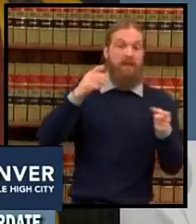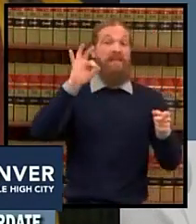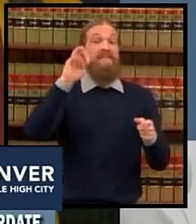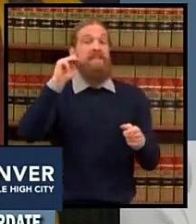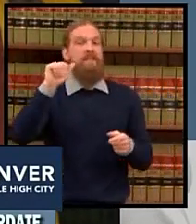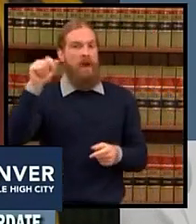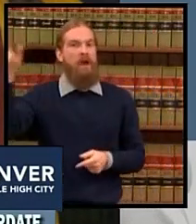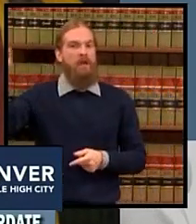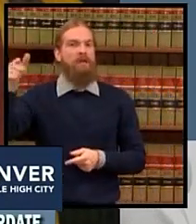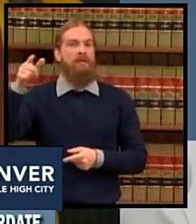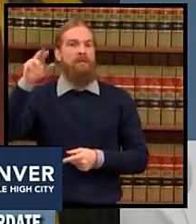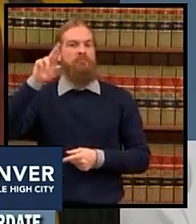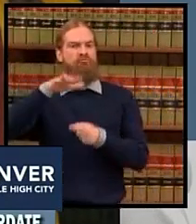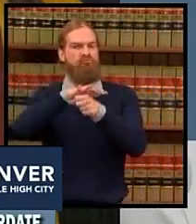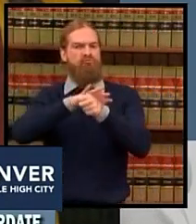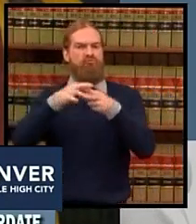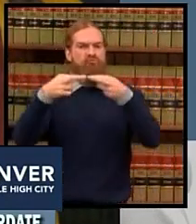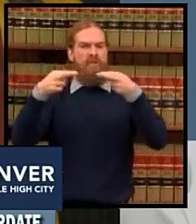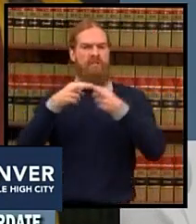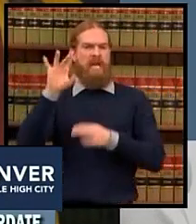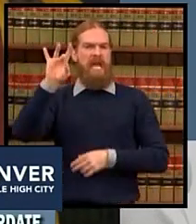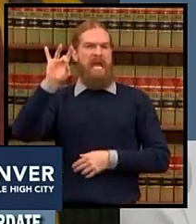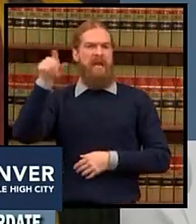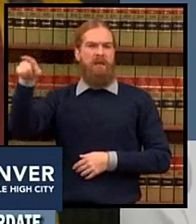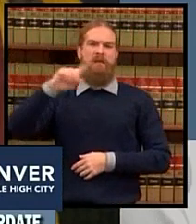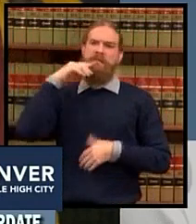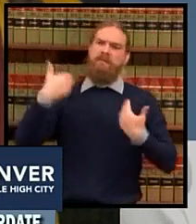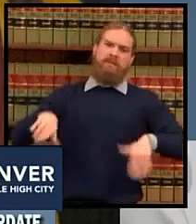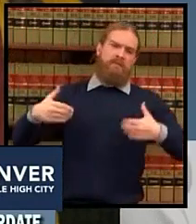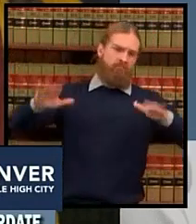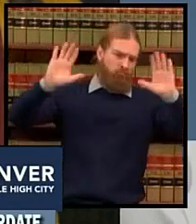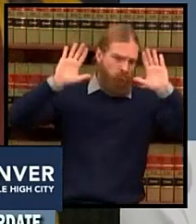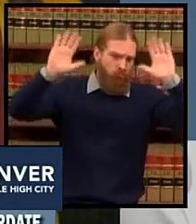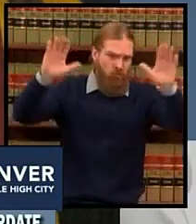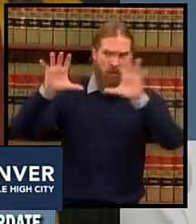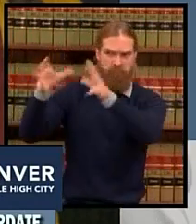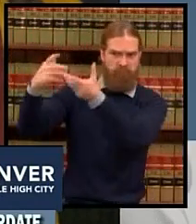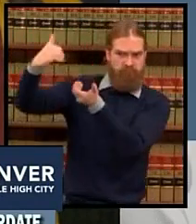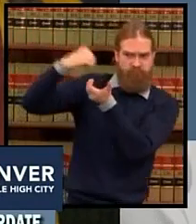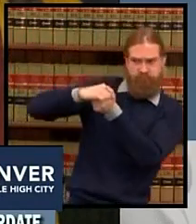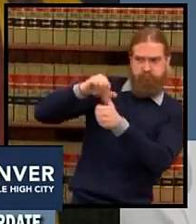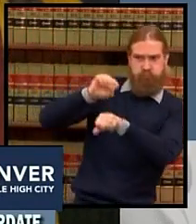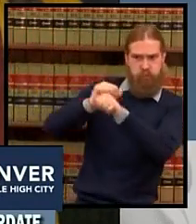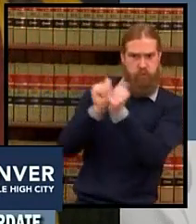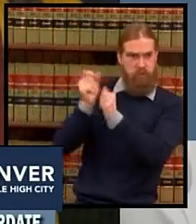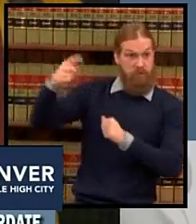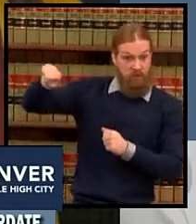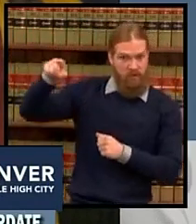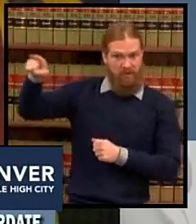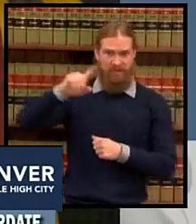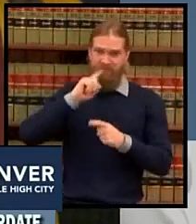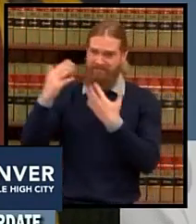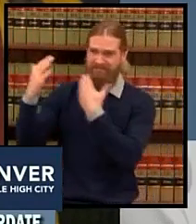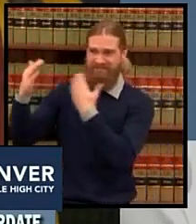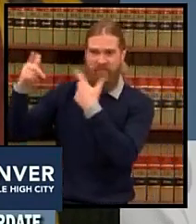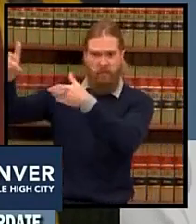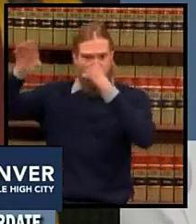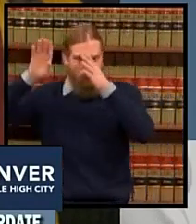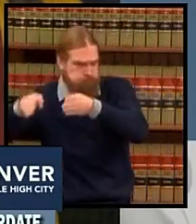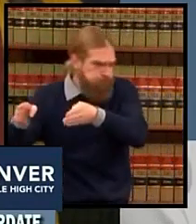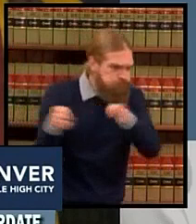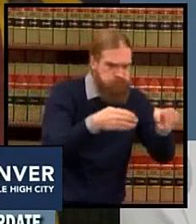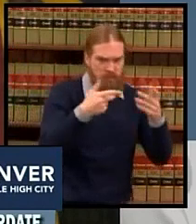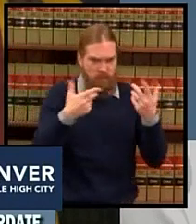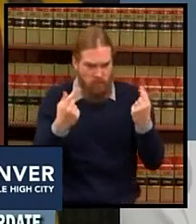with them to help move this along. I want to personally thank them for the increased attention they put on Denver's reimbursement claims.